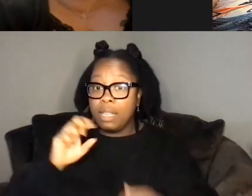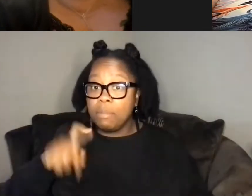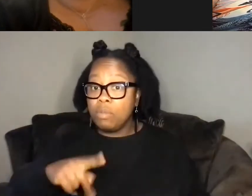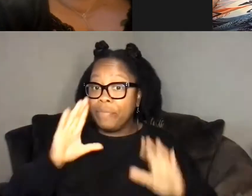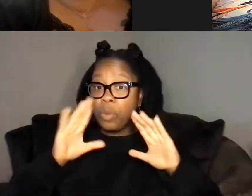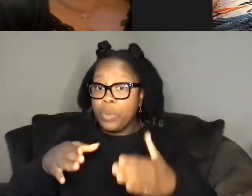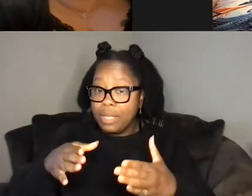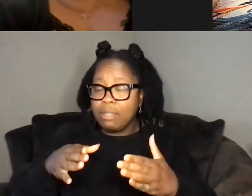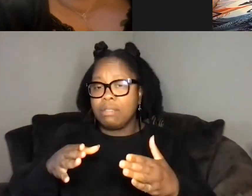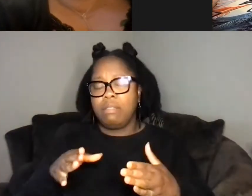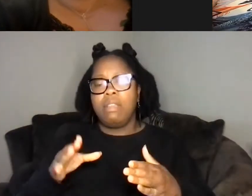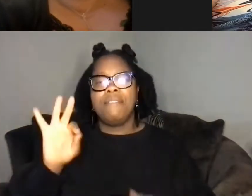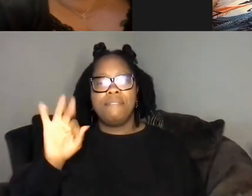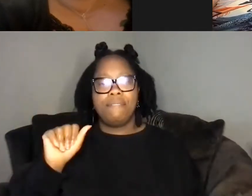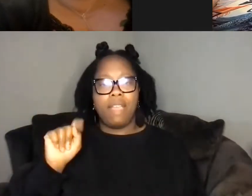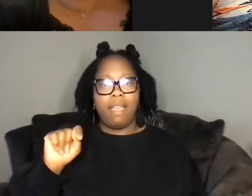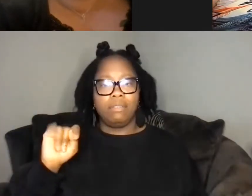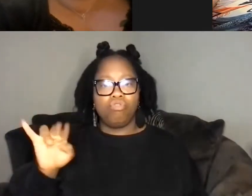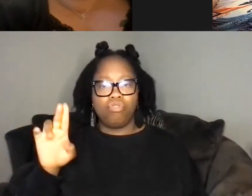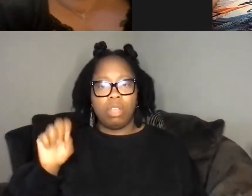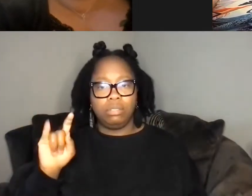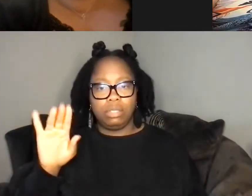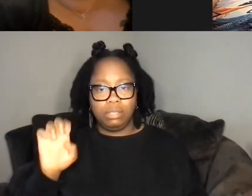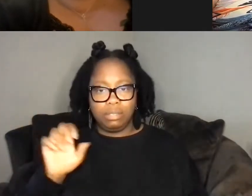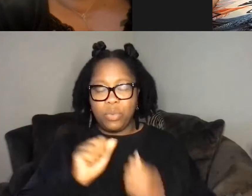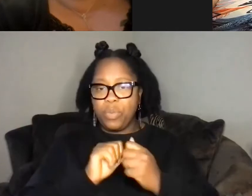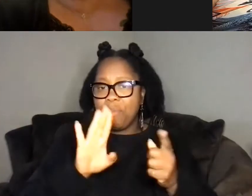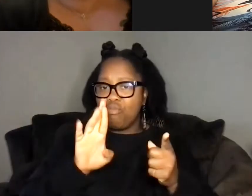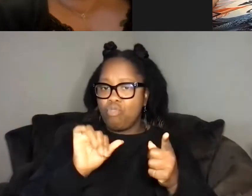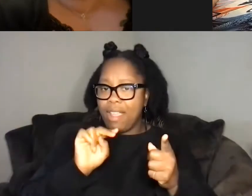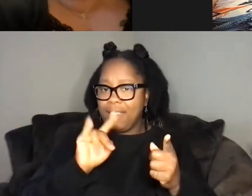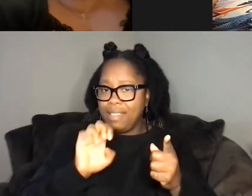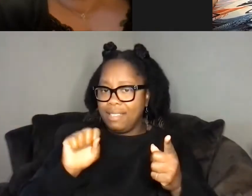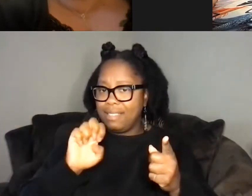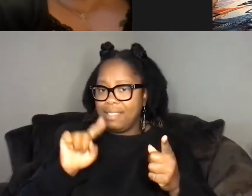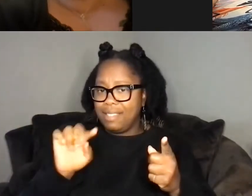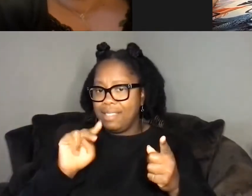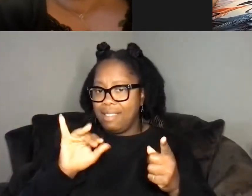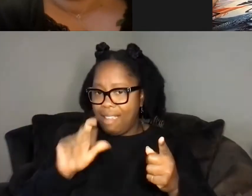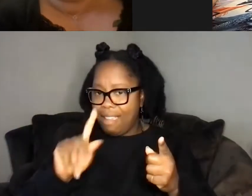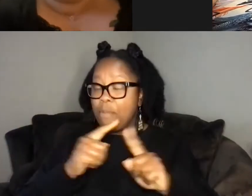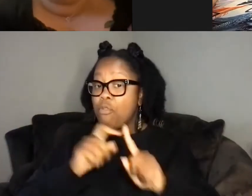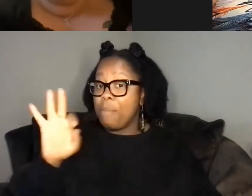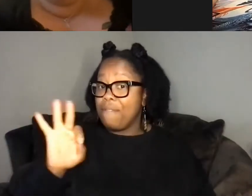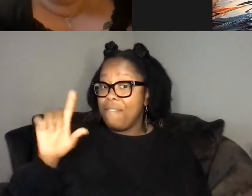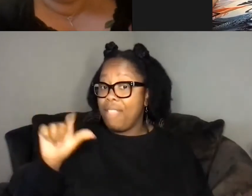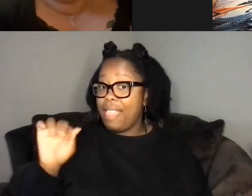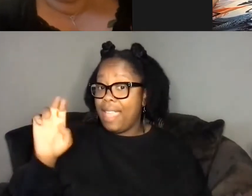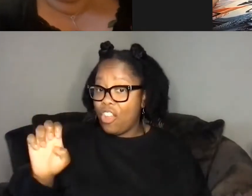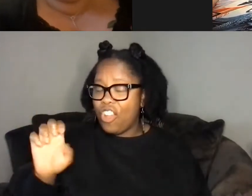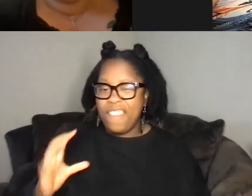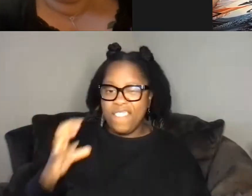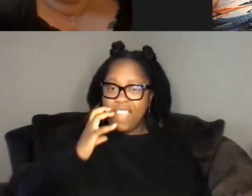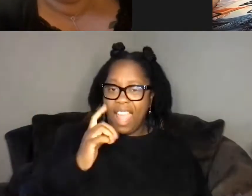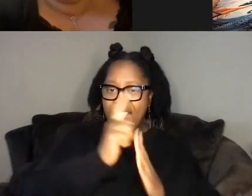focusing on fat justice and features Brandie Sendziak from FLAIR Project, the Fat Legal Advocacy and